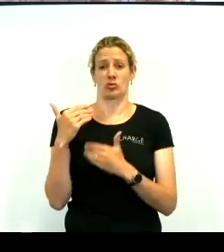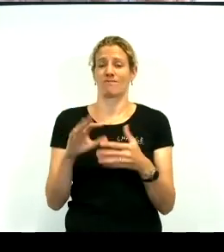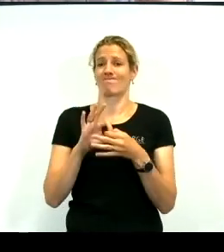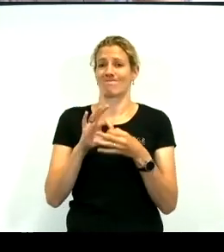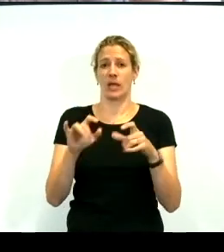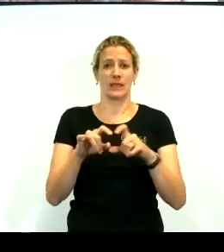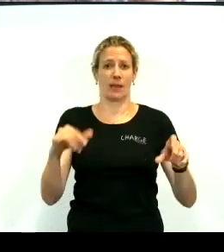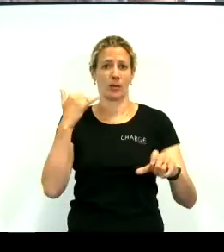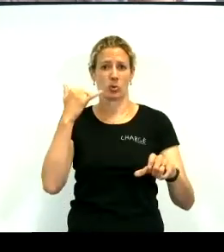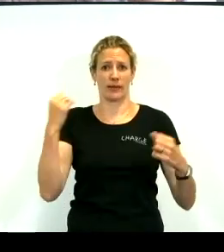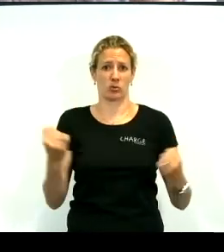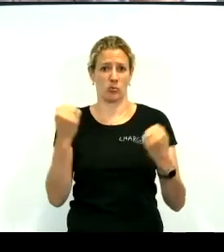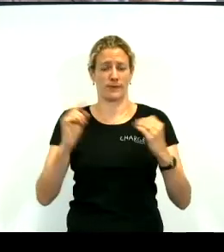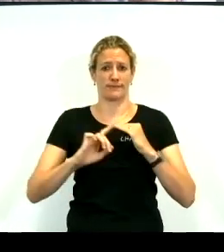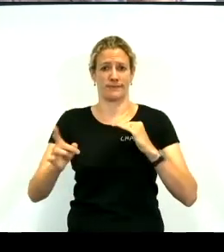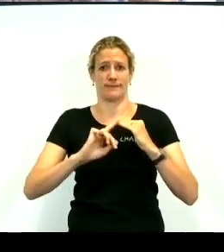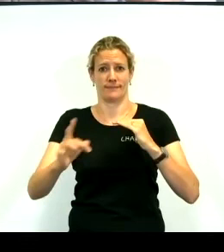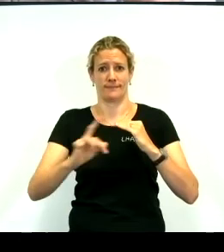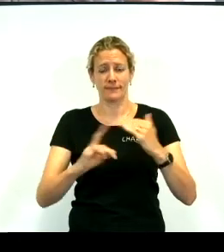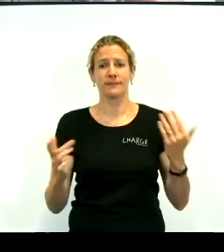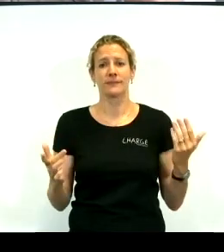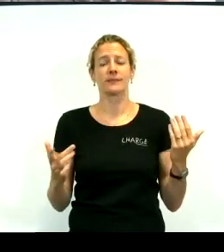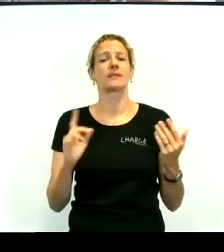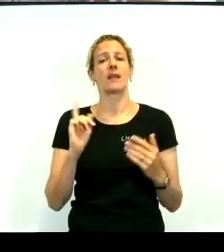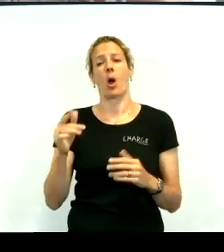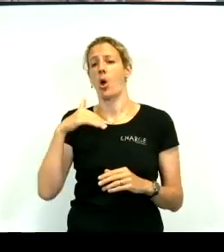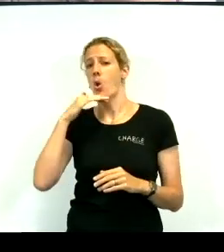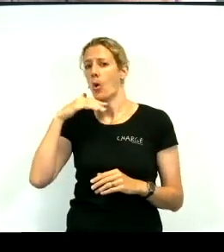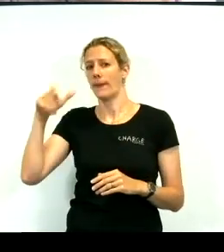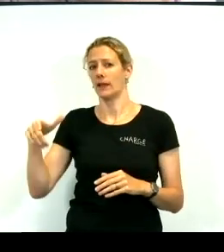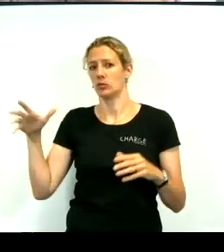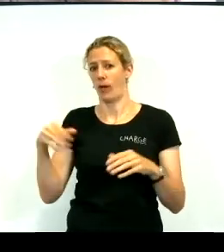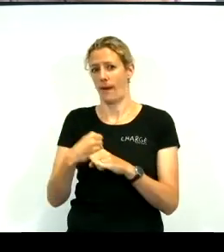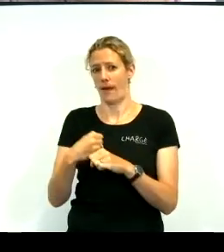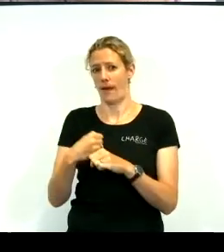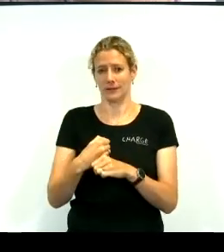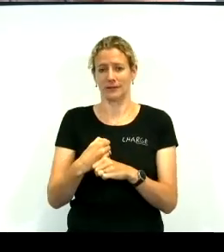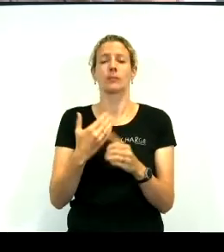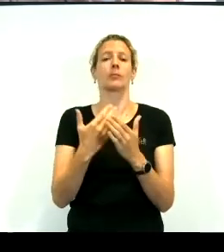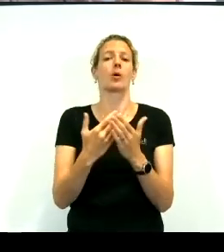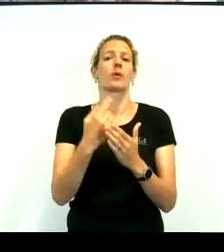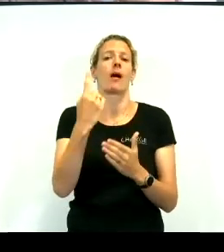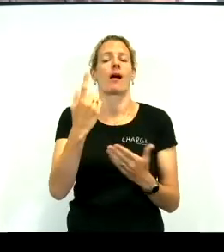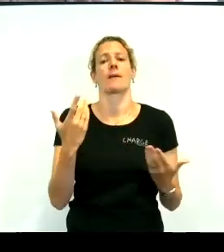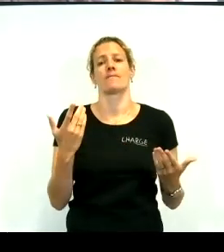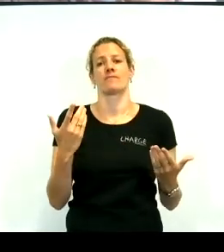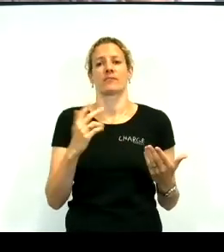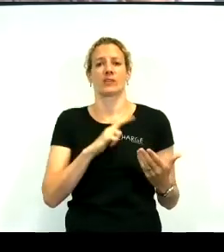speech and language therapist, so we have a social story for the toilet for boys and a social story for toilet for